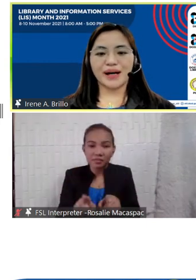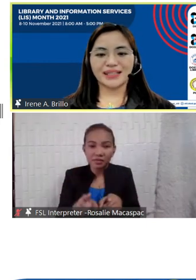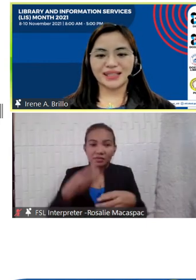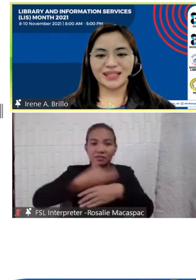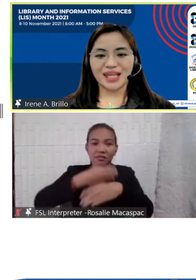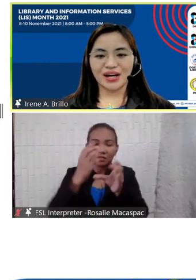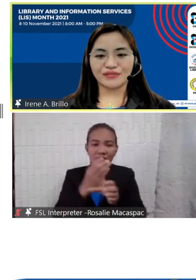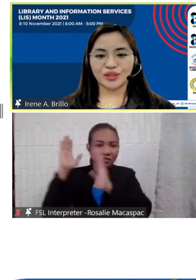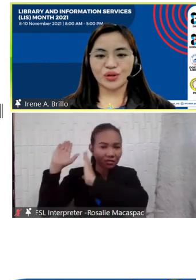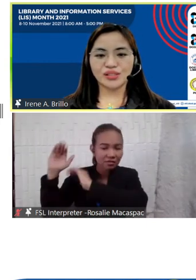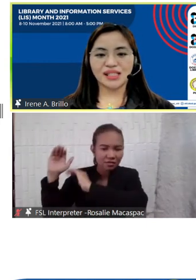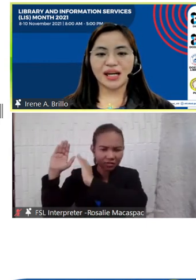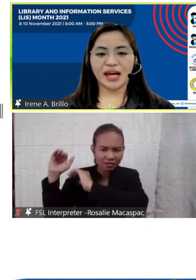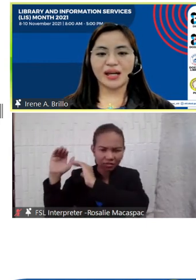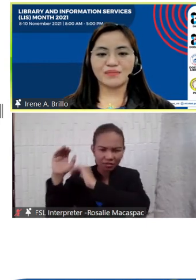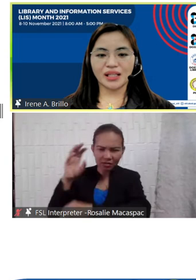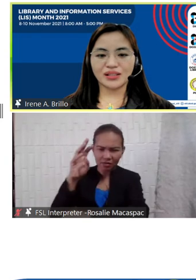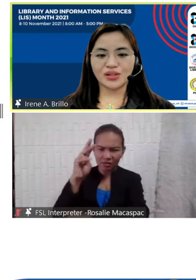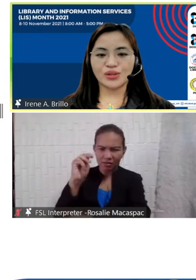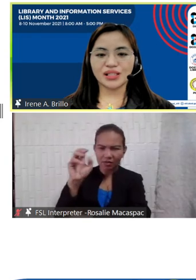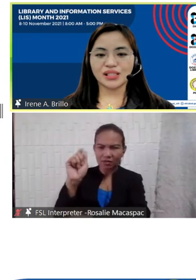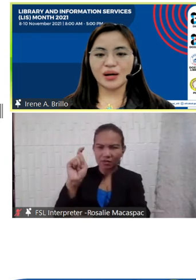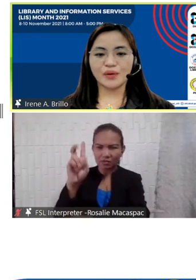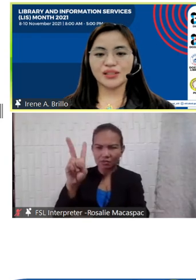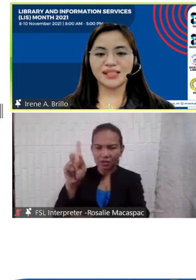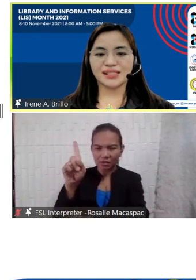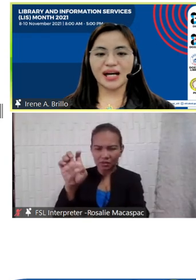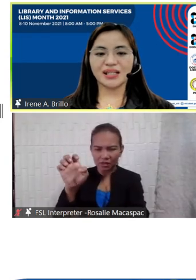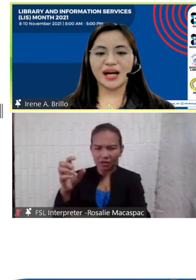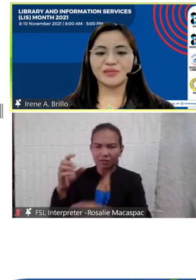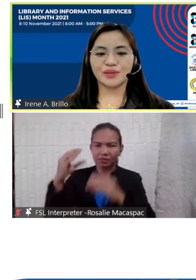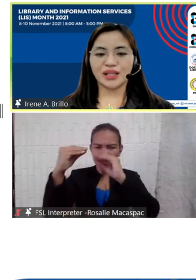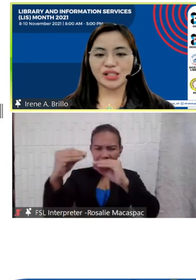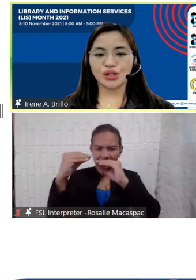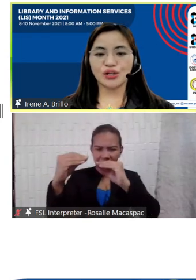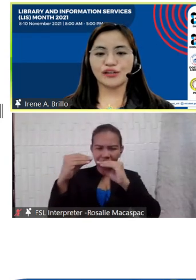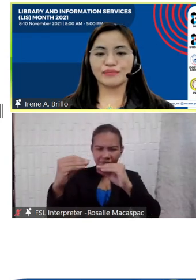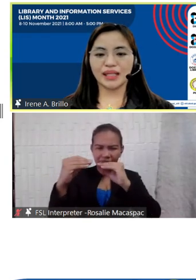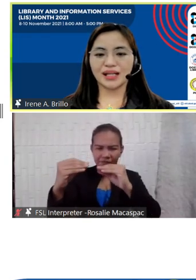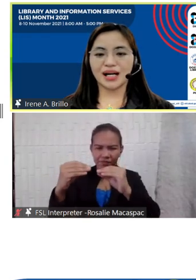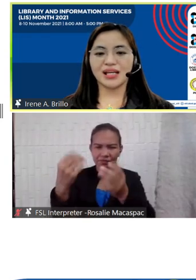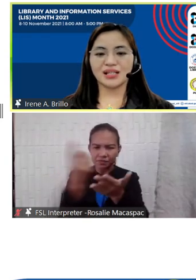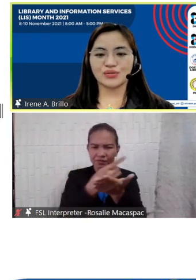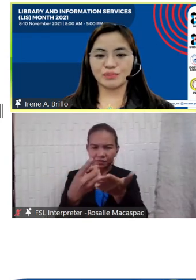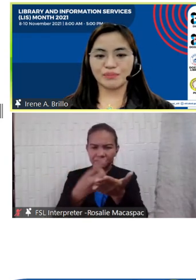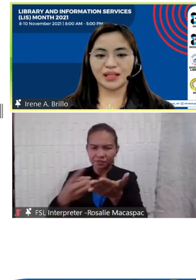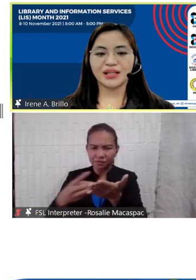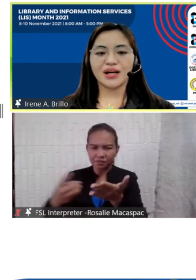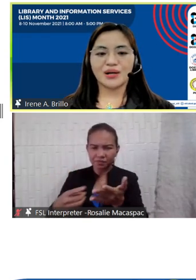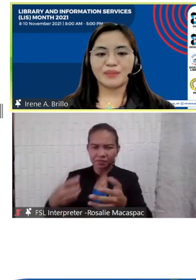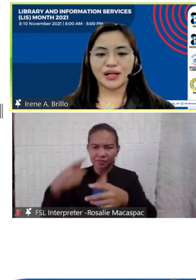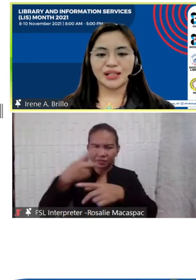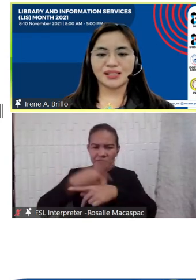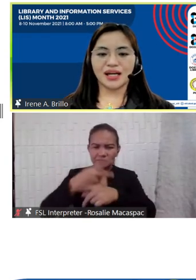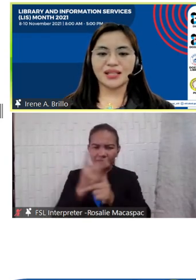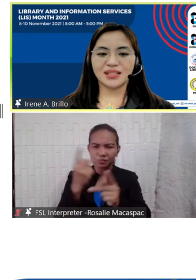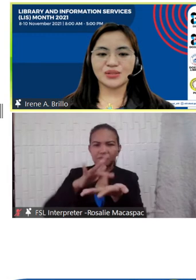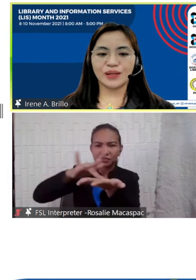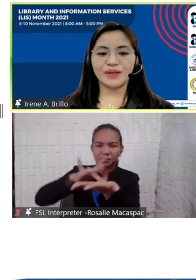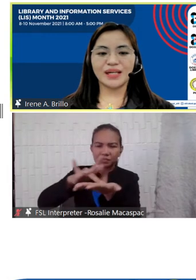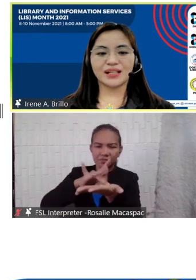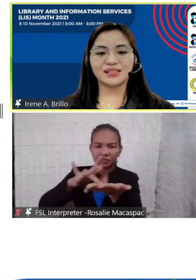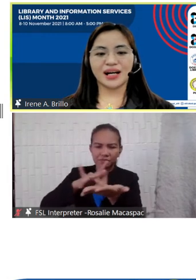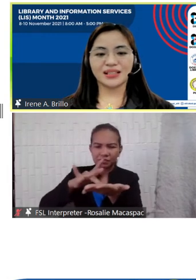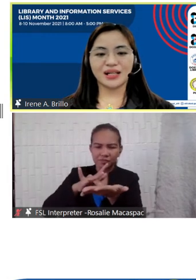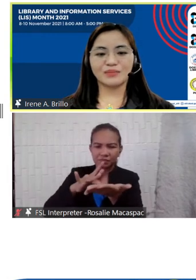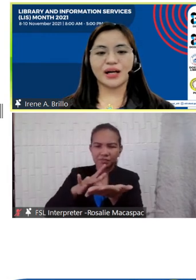with MatDev, Coaching and Mentoring Workshop on Design and Production of Medical Equipment Parts. And this